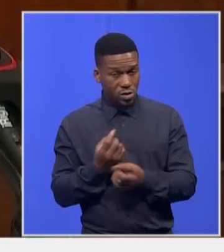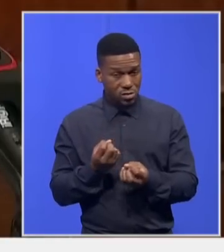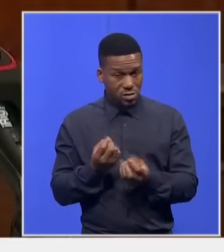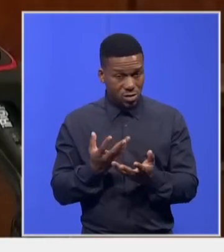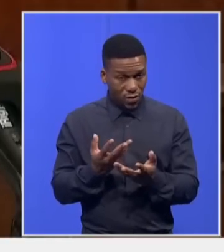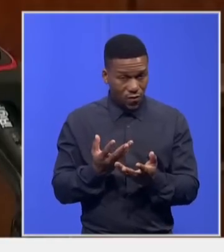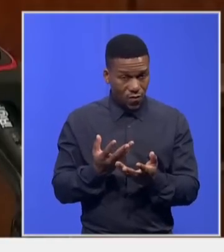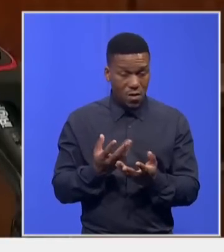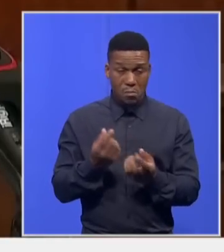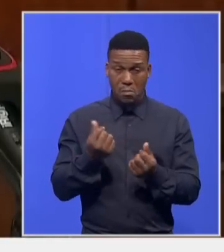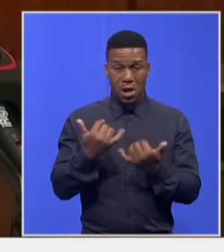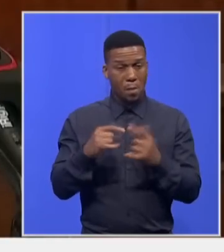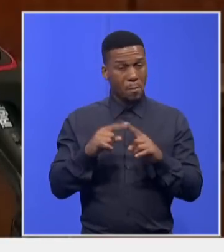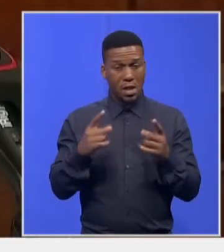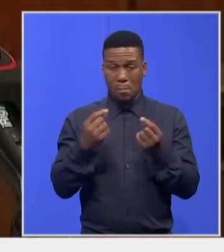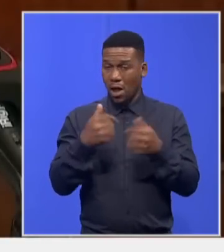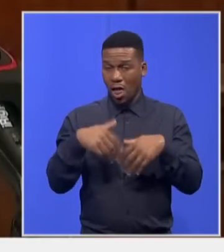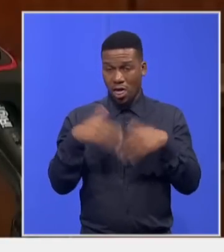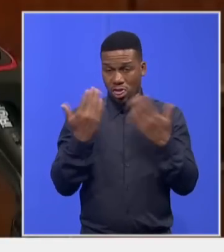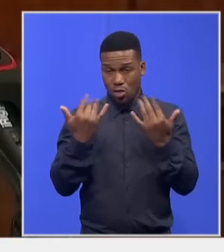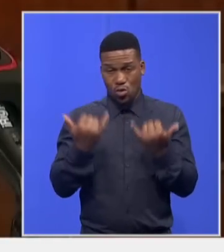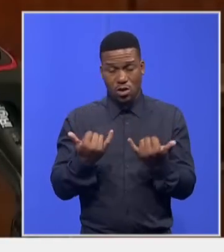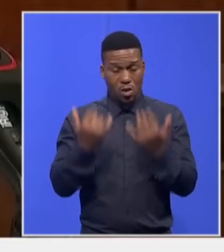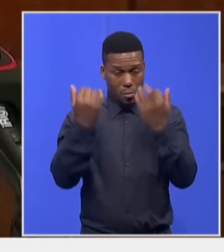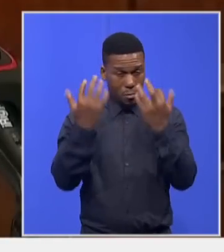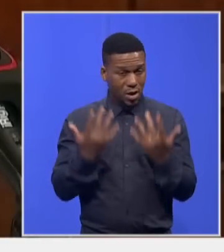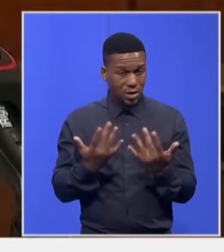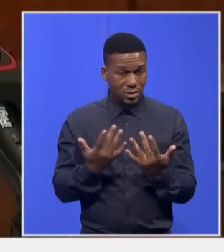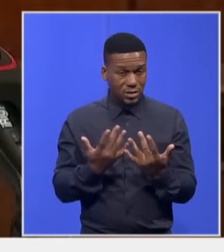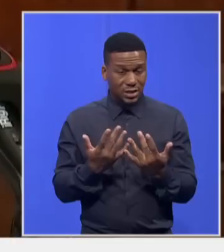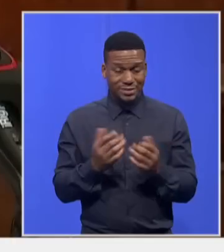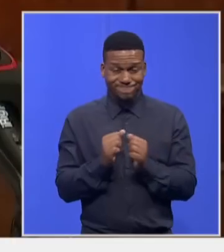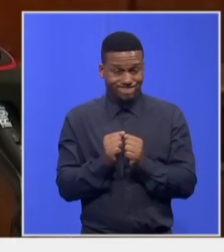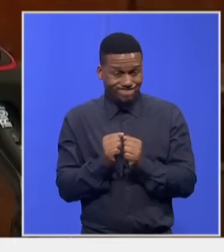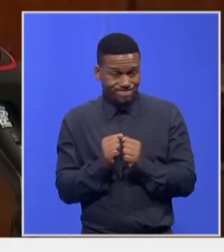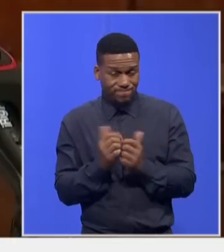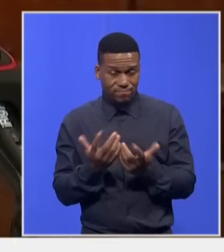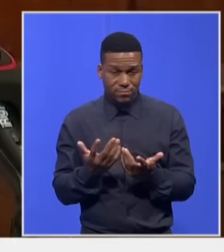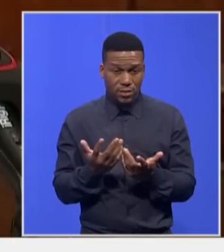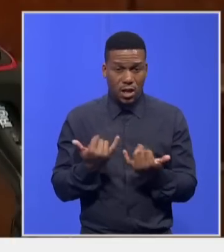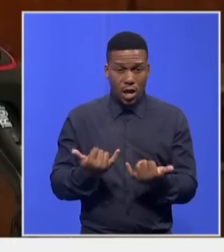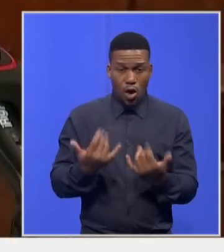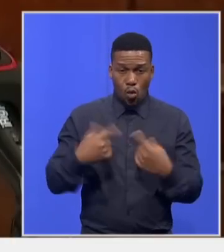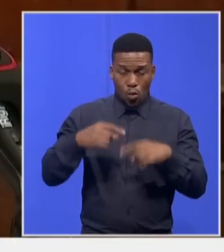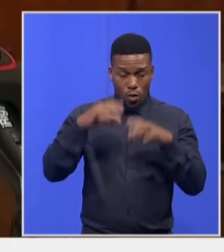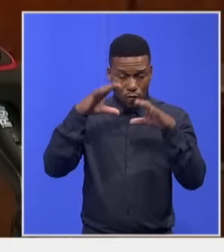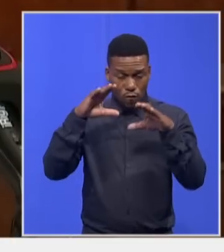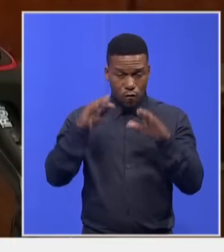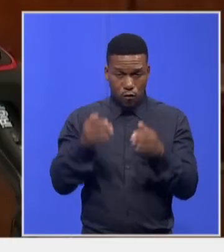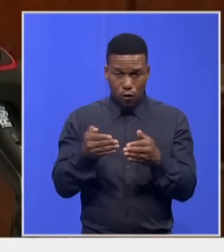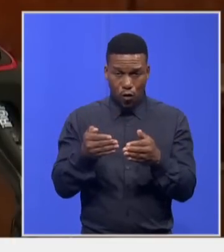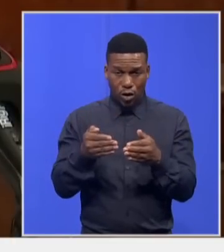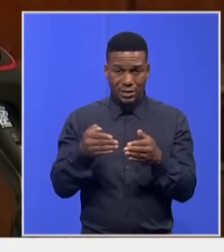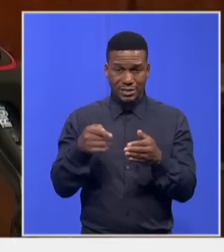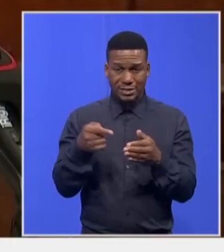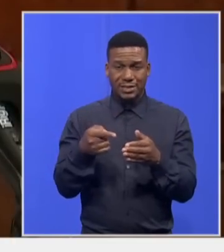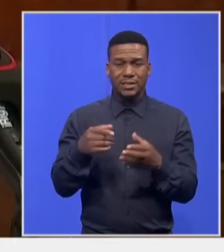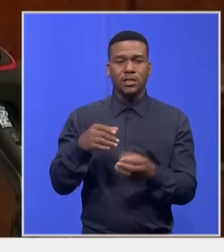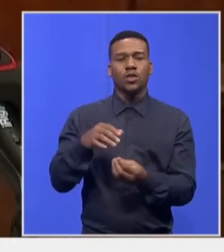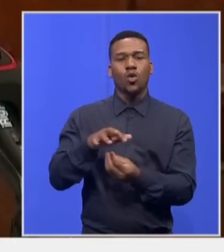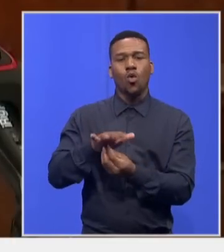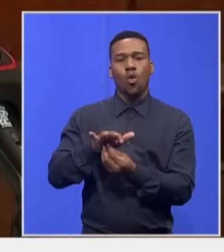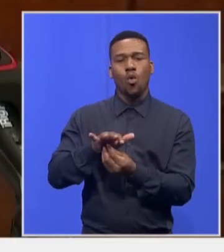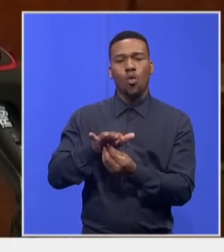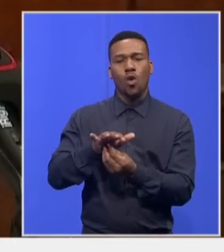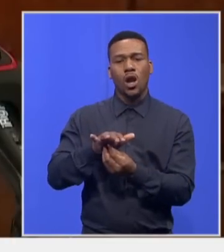tight. And if we go the route of focusing on coal, extending the life of coal